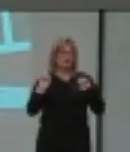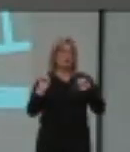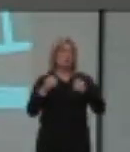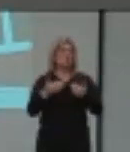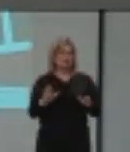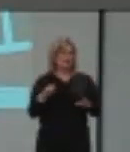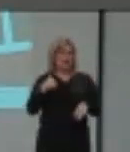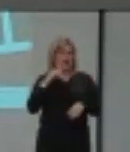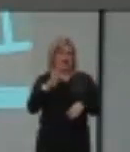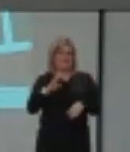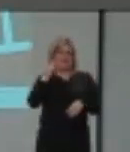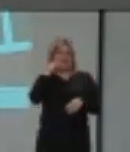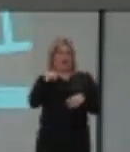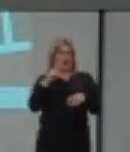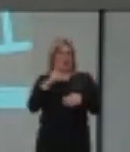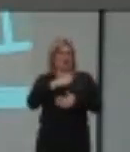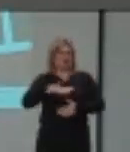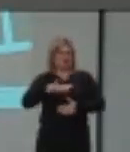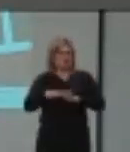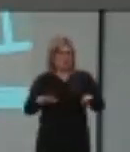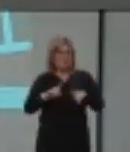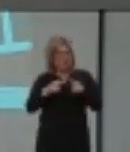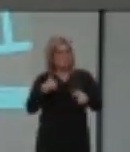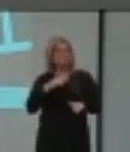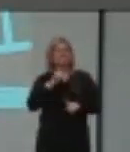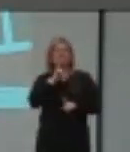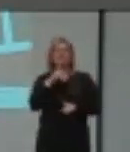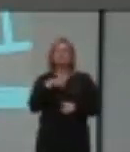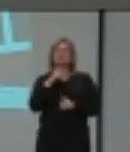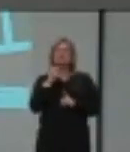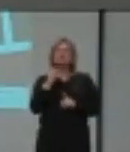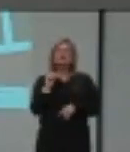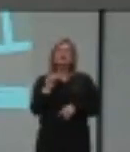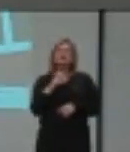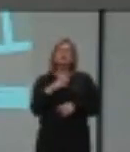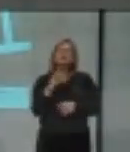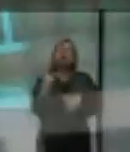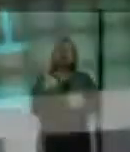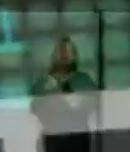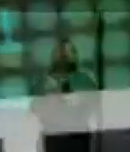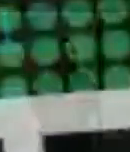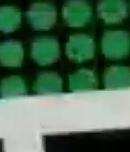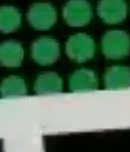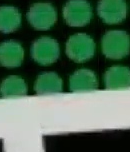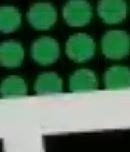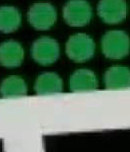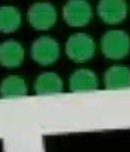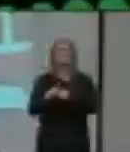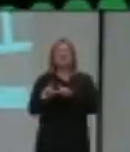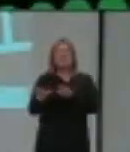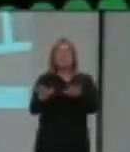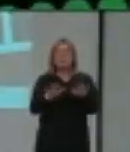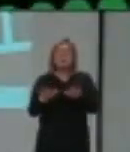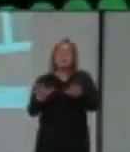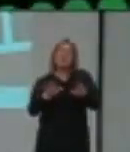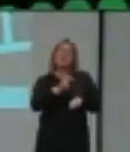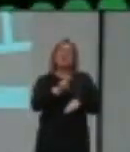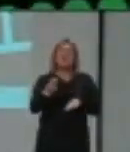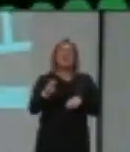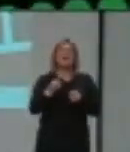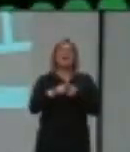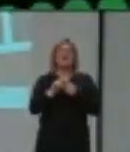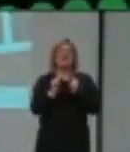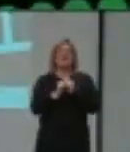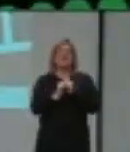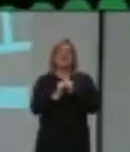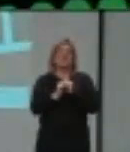department, which I never thought I'd enjoy, but I really do. And right. And I also dabble in conscious